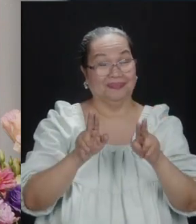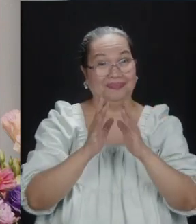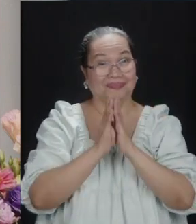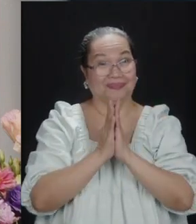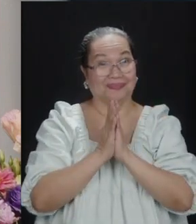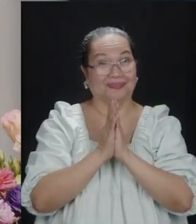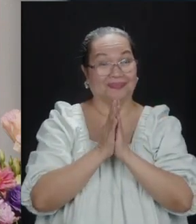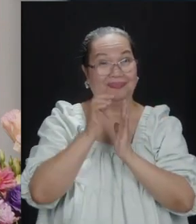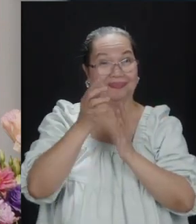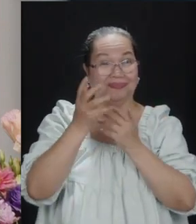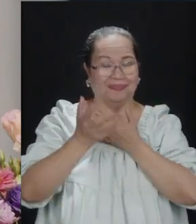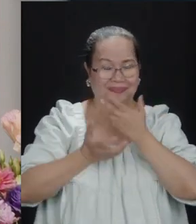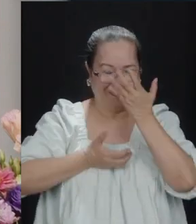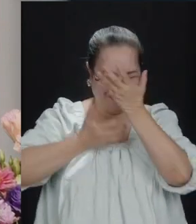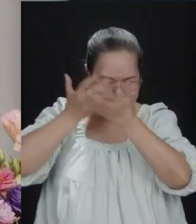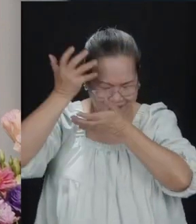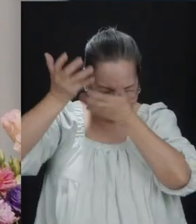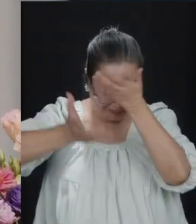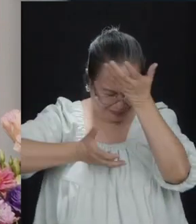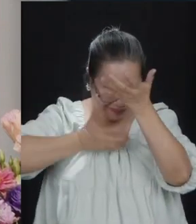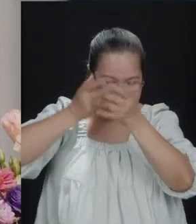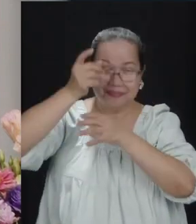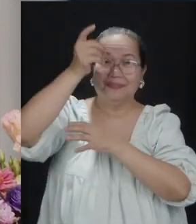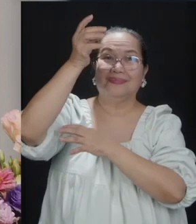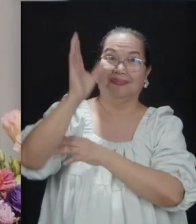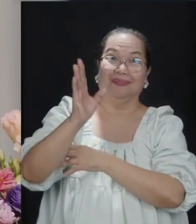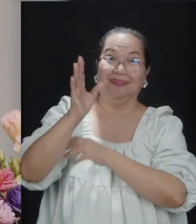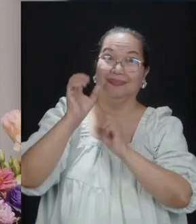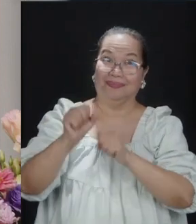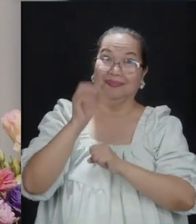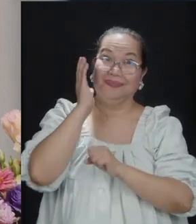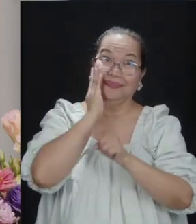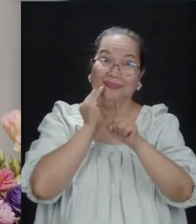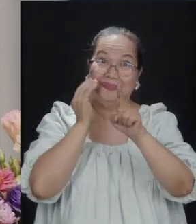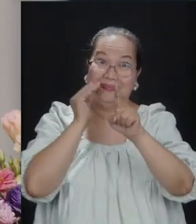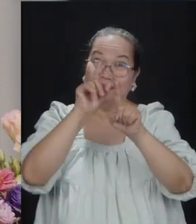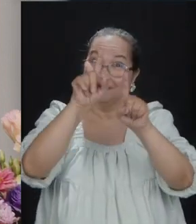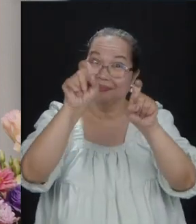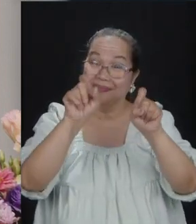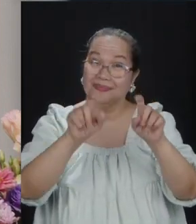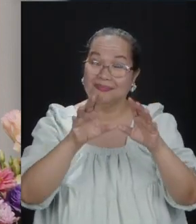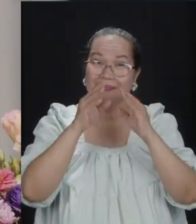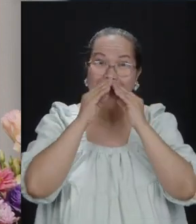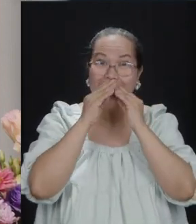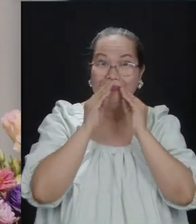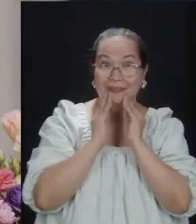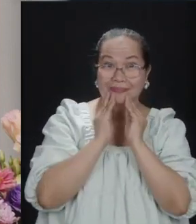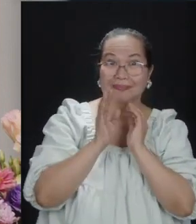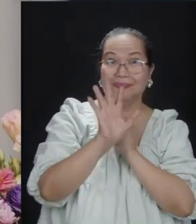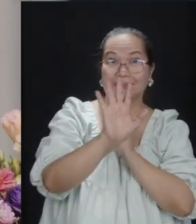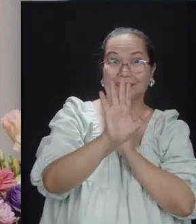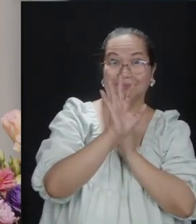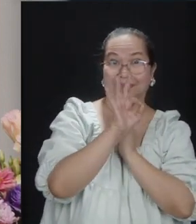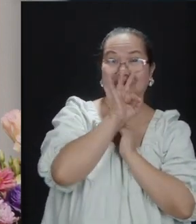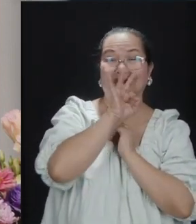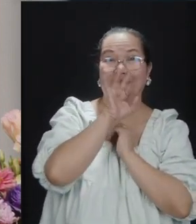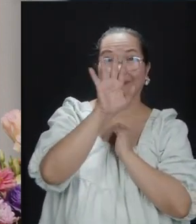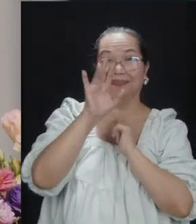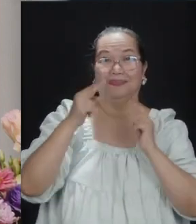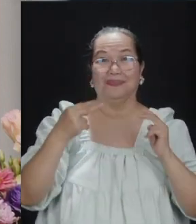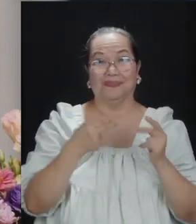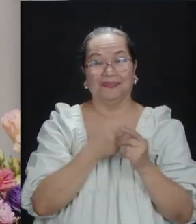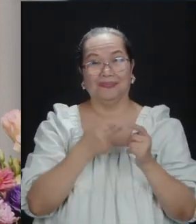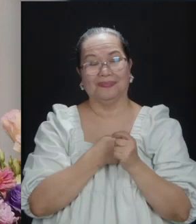you pour your heart out before God, pour before Him your sadness, your frustration, your pain,